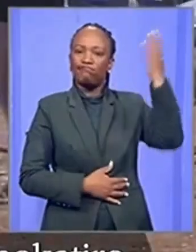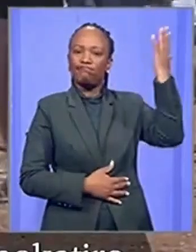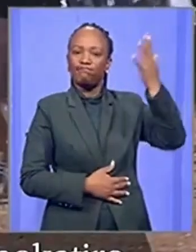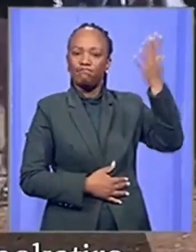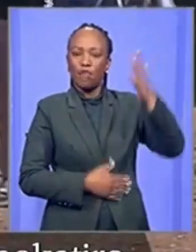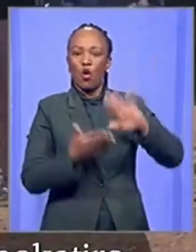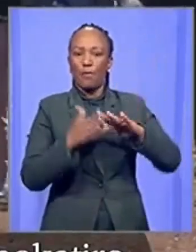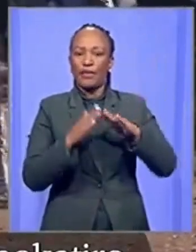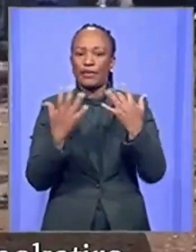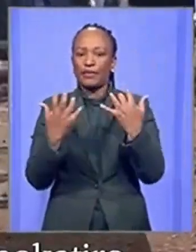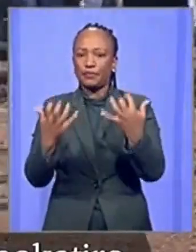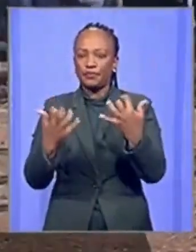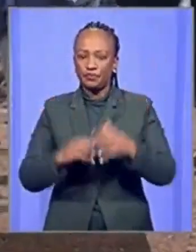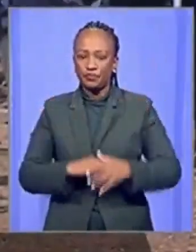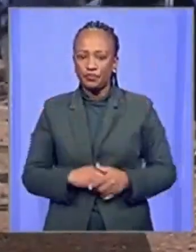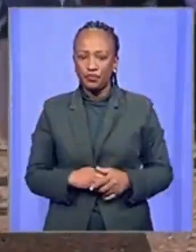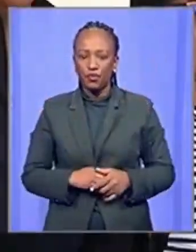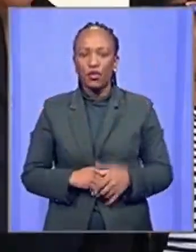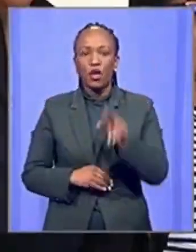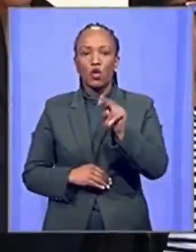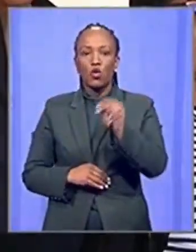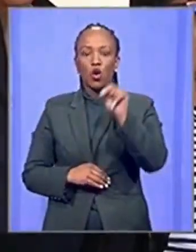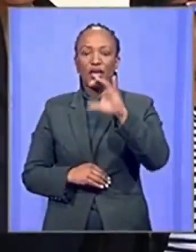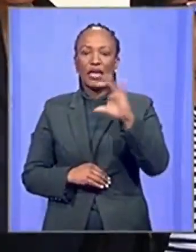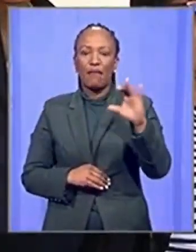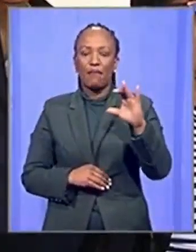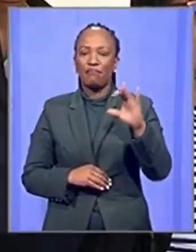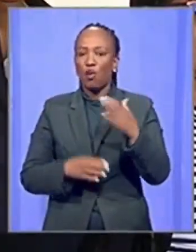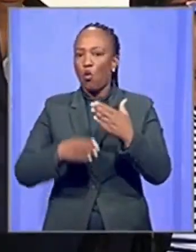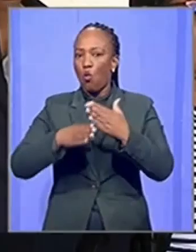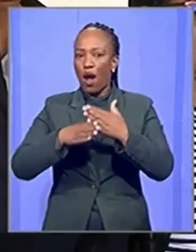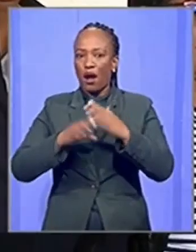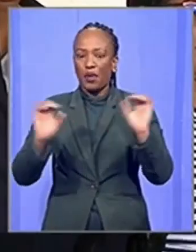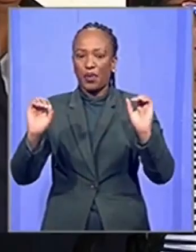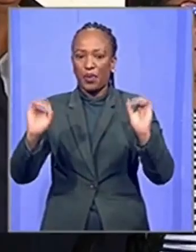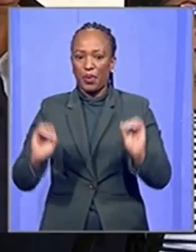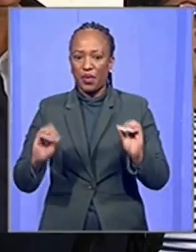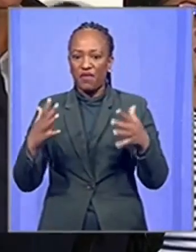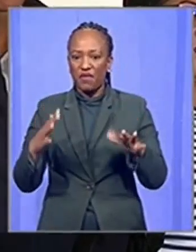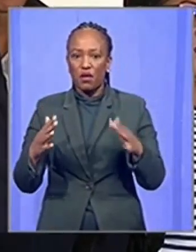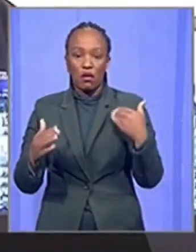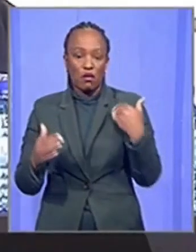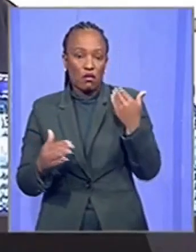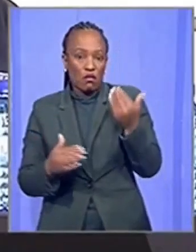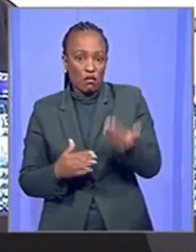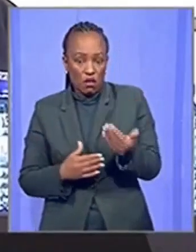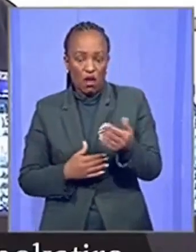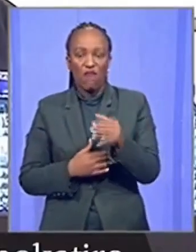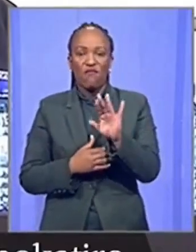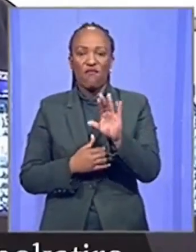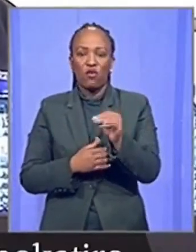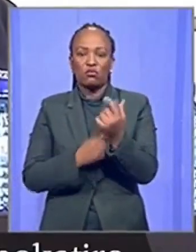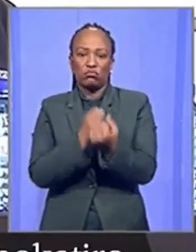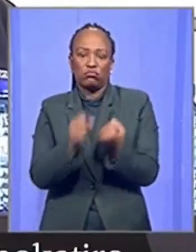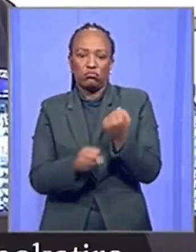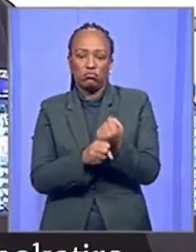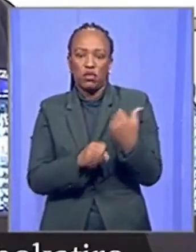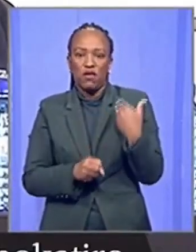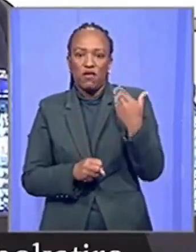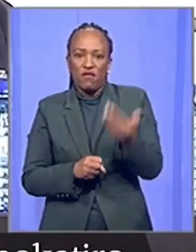Tlhokego ya mosebetsi batjheng Northern Cape e balelwa ho diperesente tse ka hodimo 40. Ho bile le ditshepiso ho